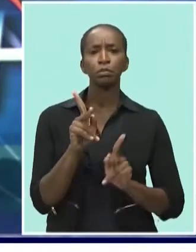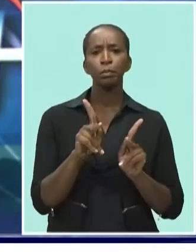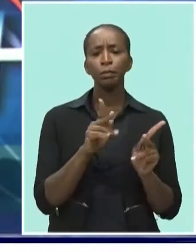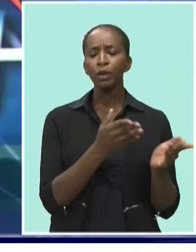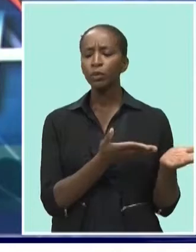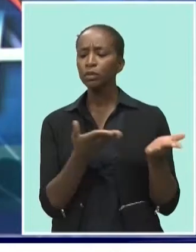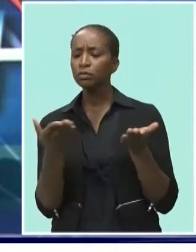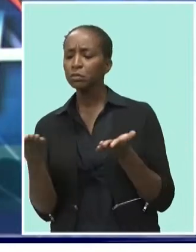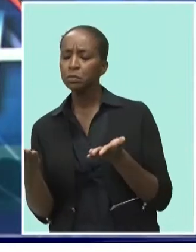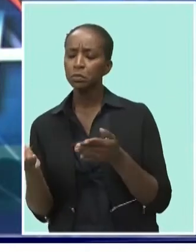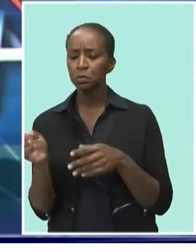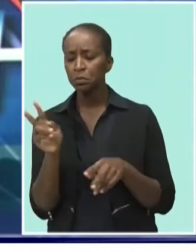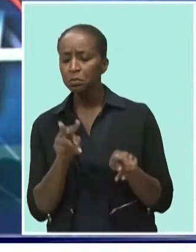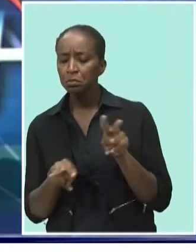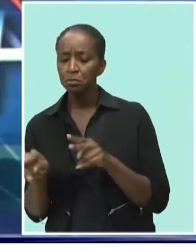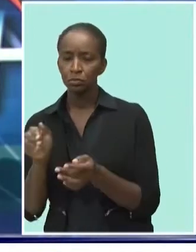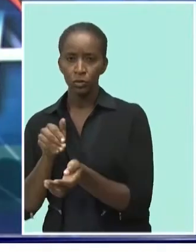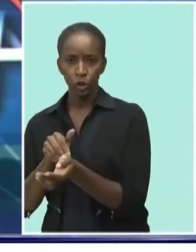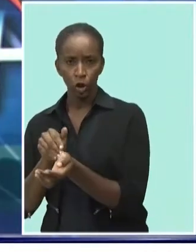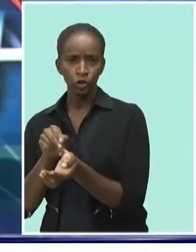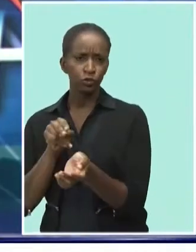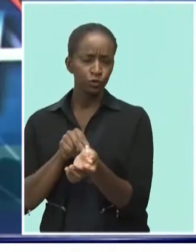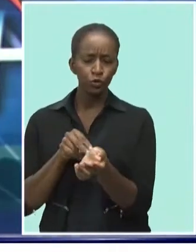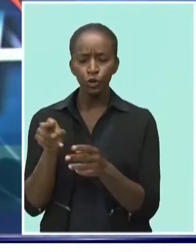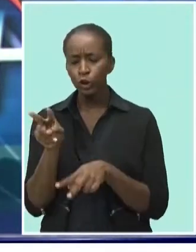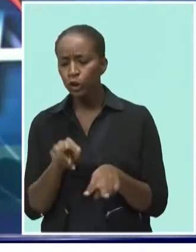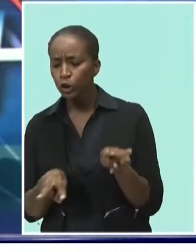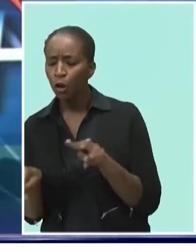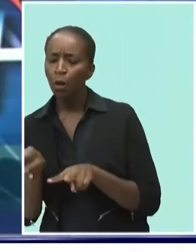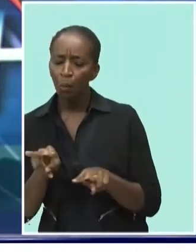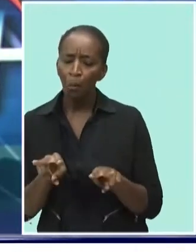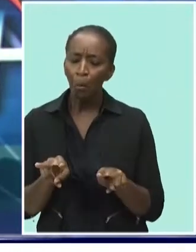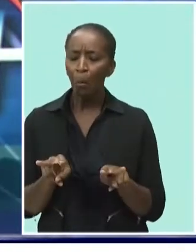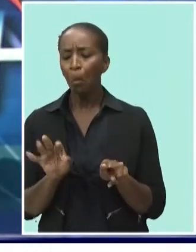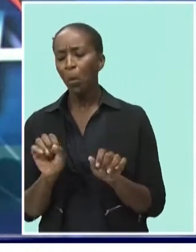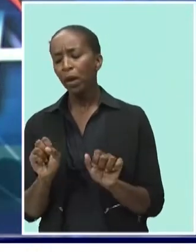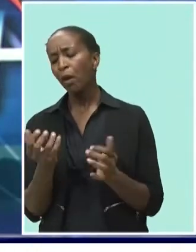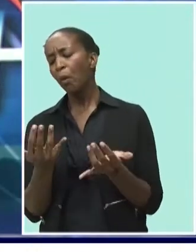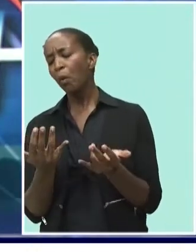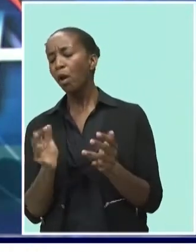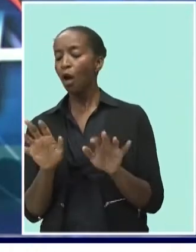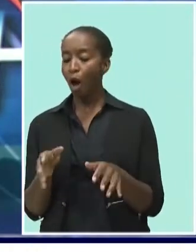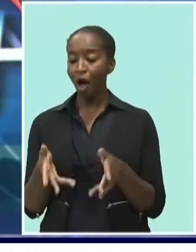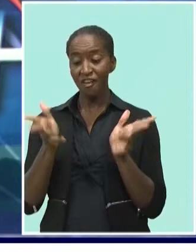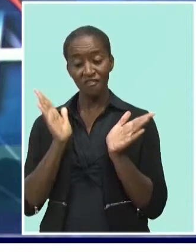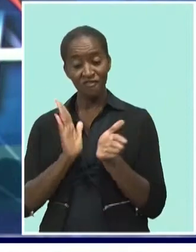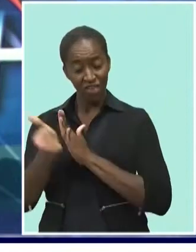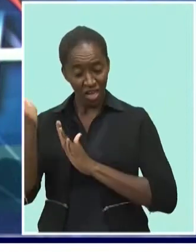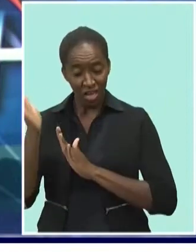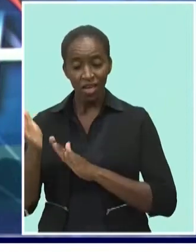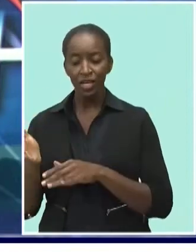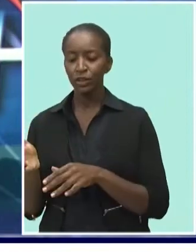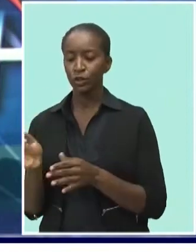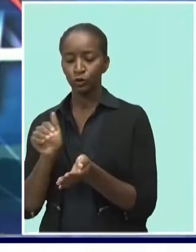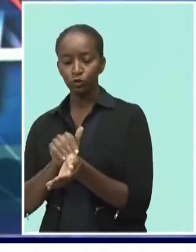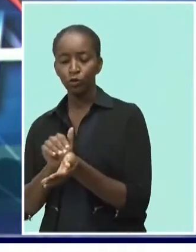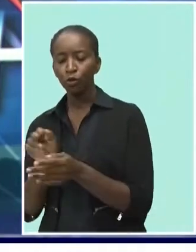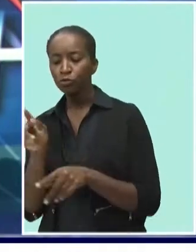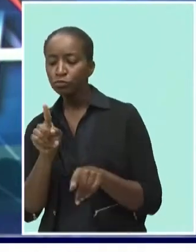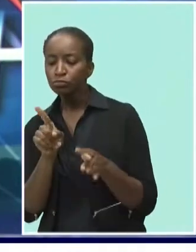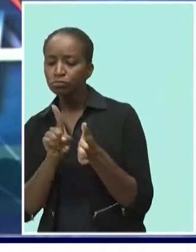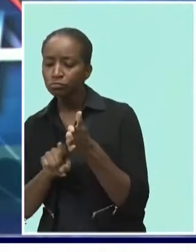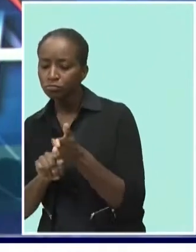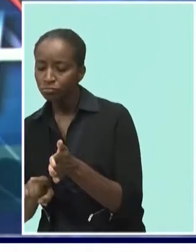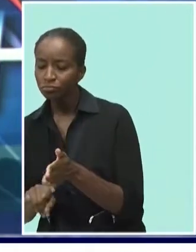the severity of their condition will be in place at the David Thompson Health and Social Services Complex in St. John. A